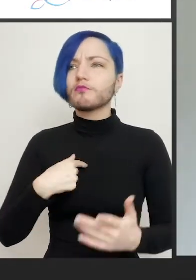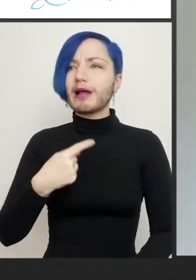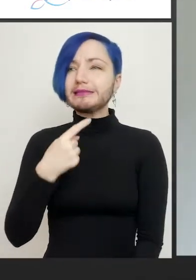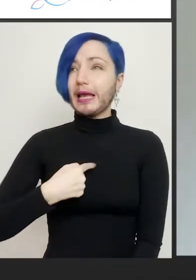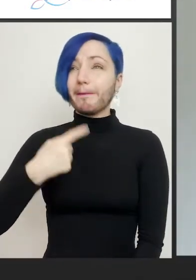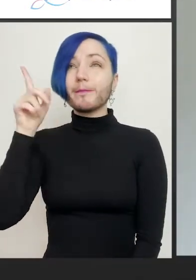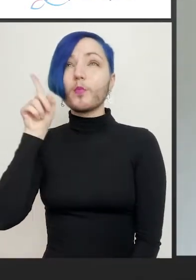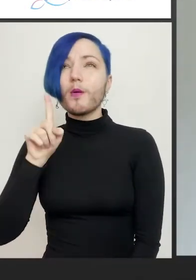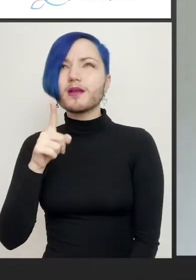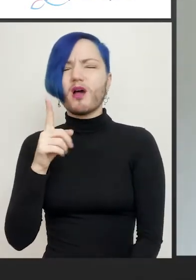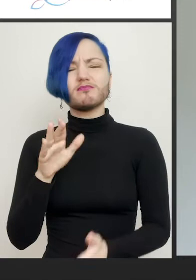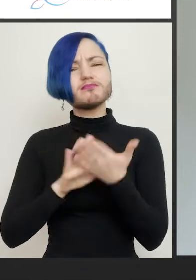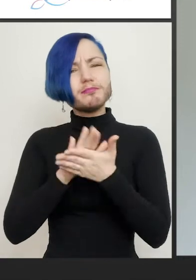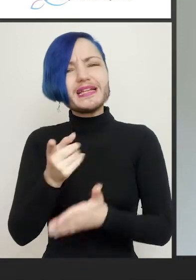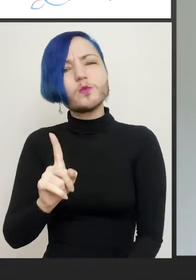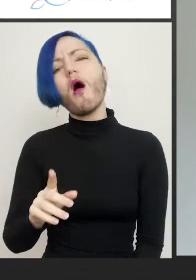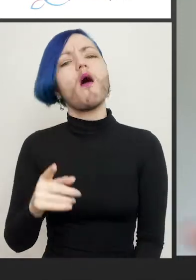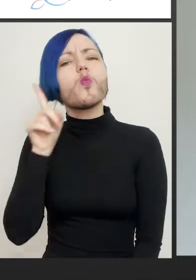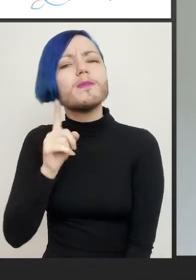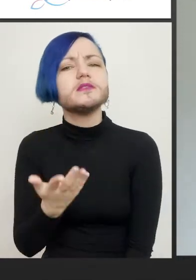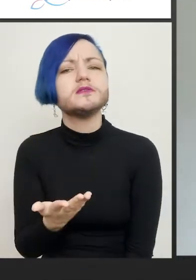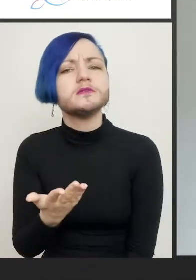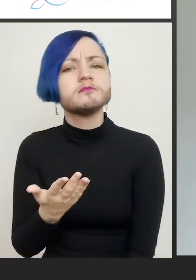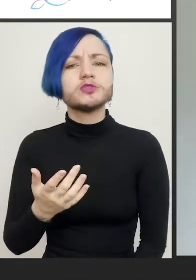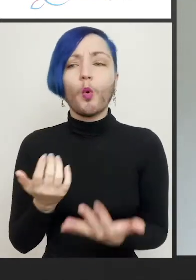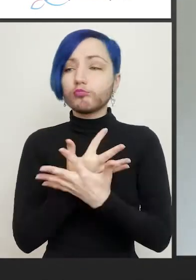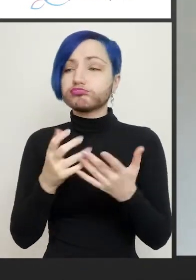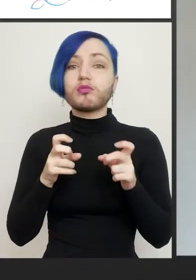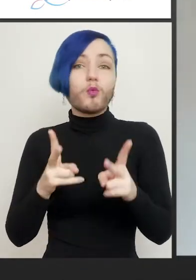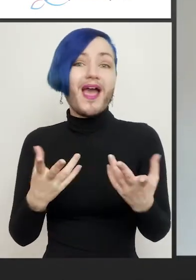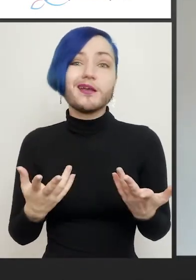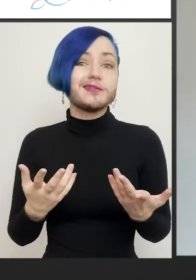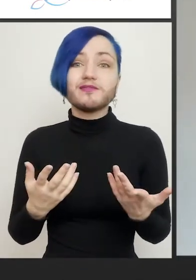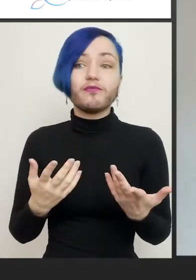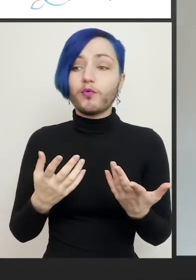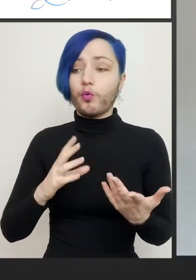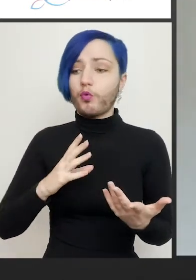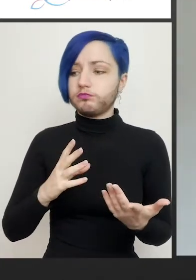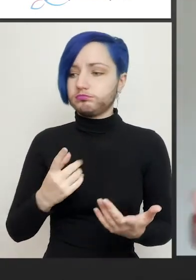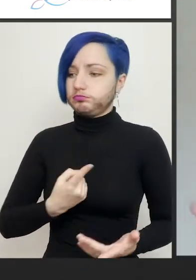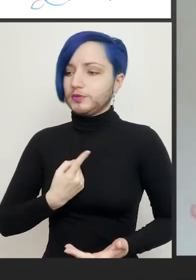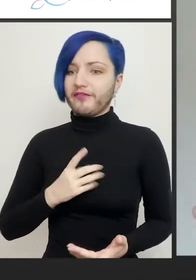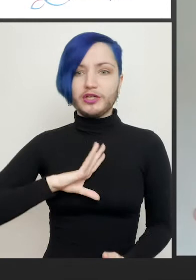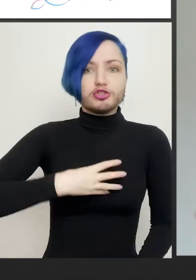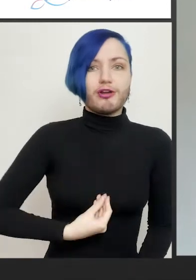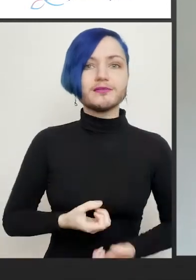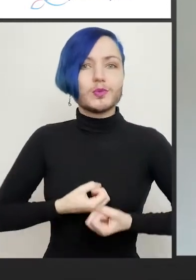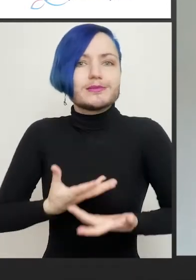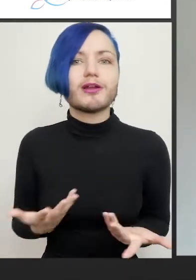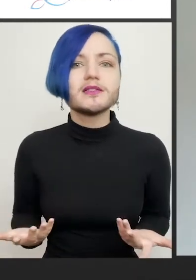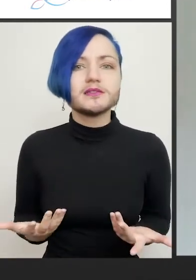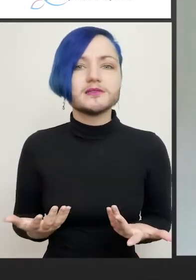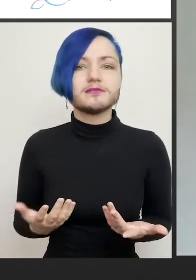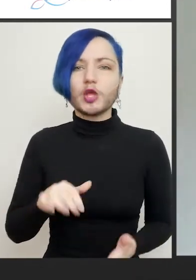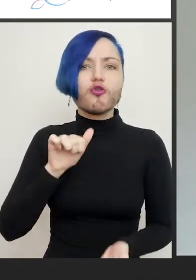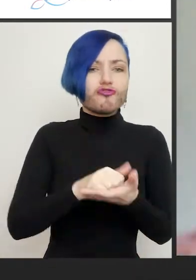does that mean? And there are multiple ways to be trans, and actually, you know, there are different ways. There's no